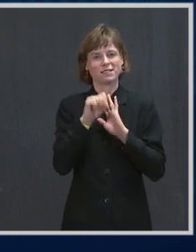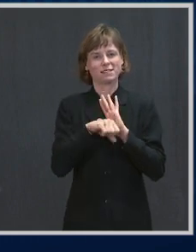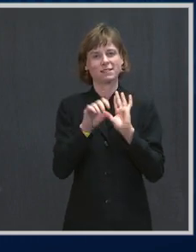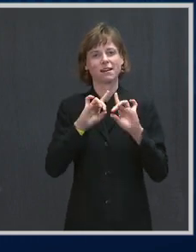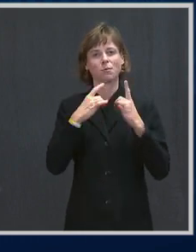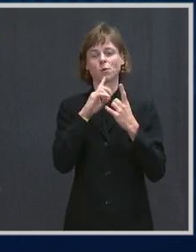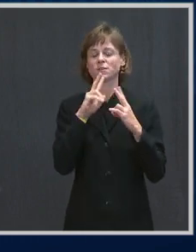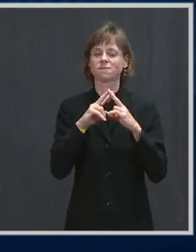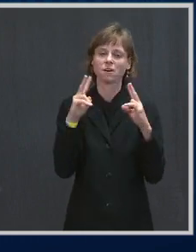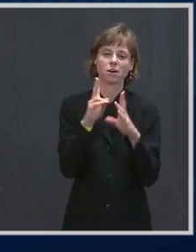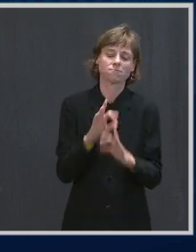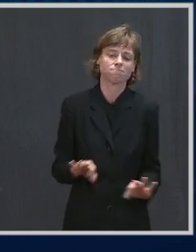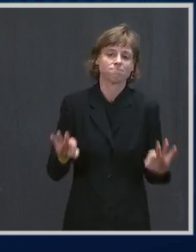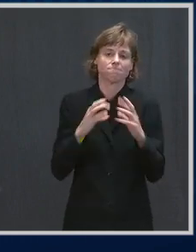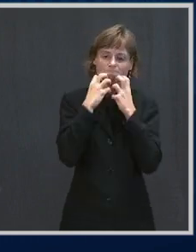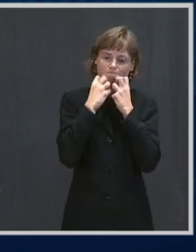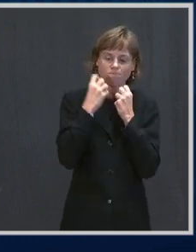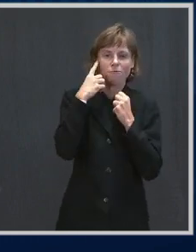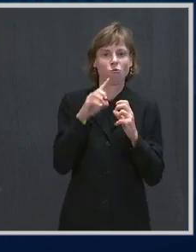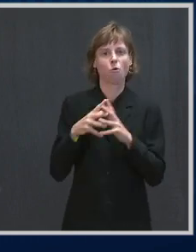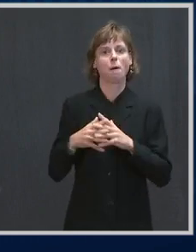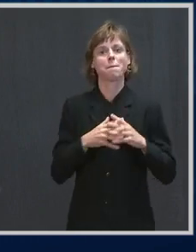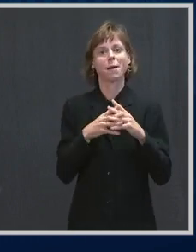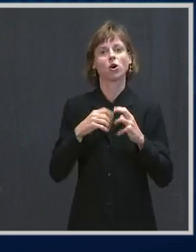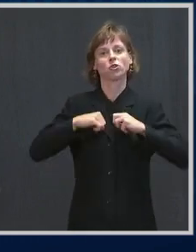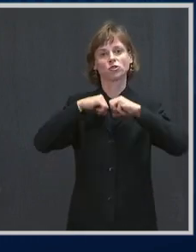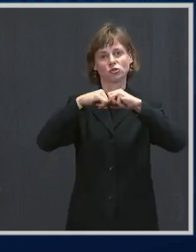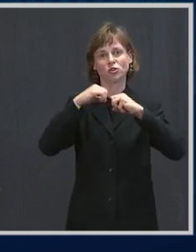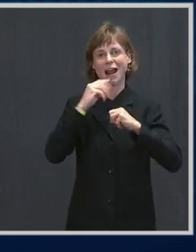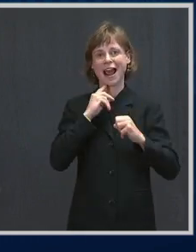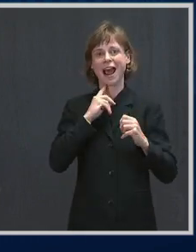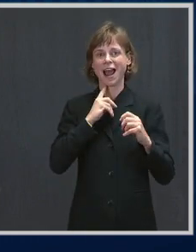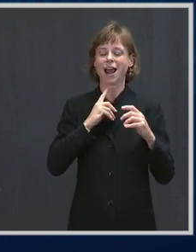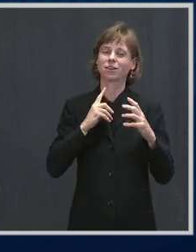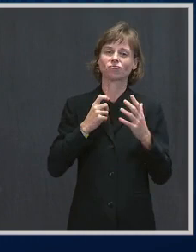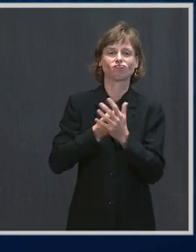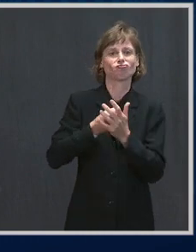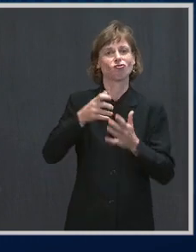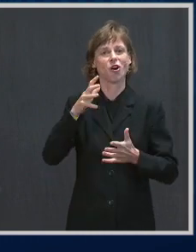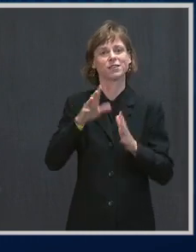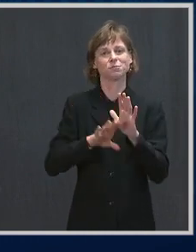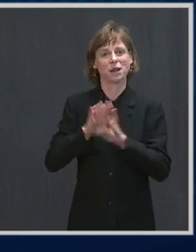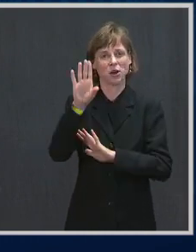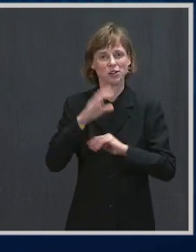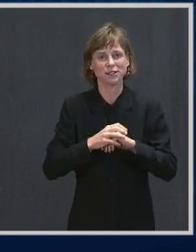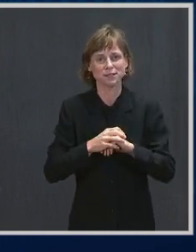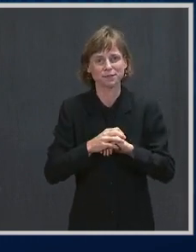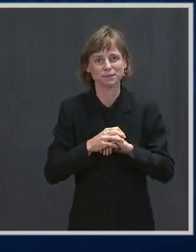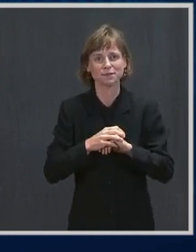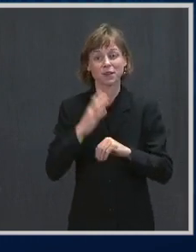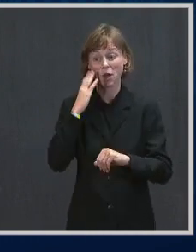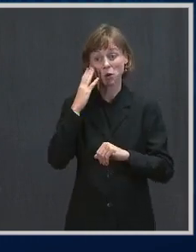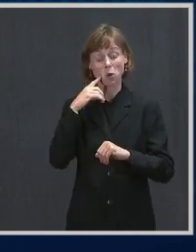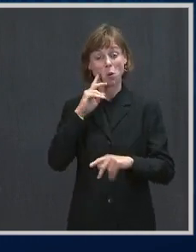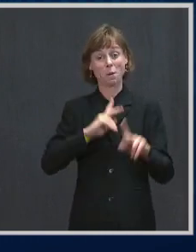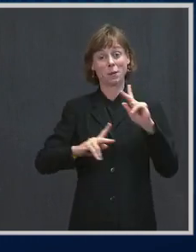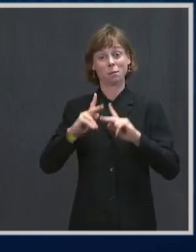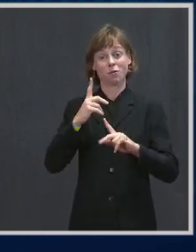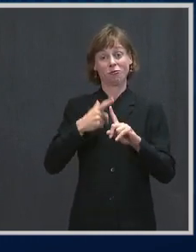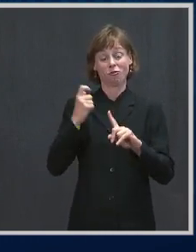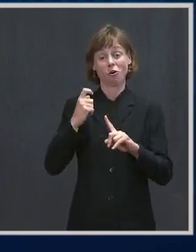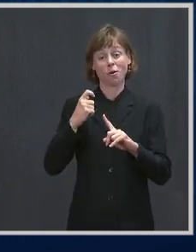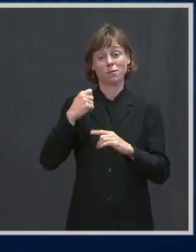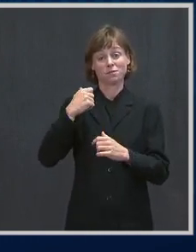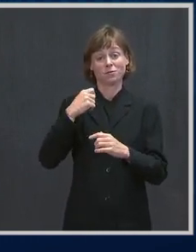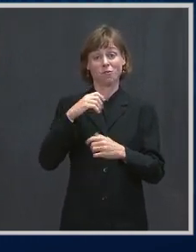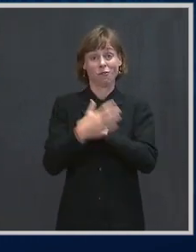security and prosperity. And they know how committed the people of the Foreign Service and Civil Service are to